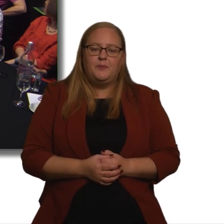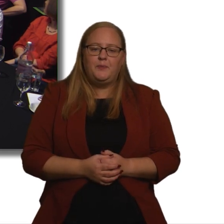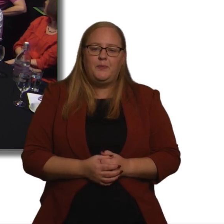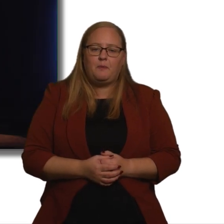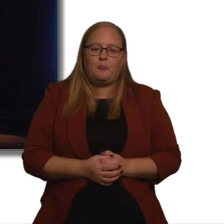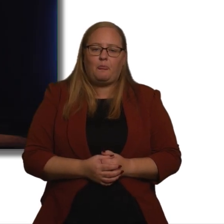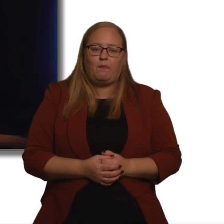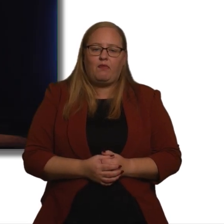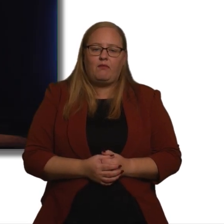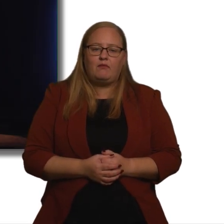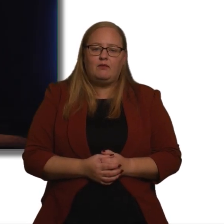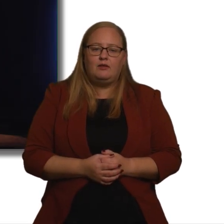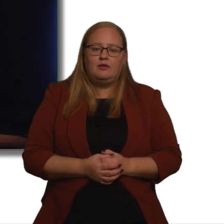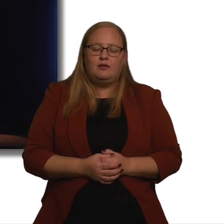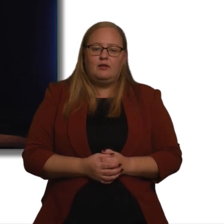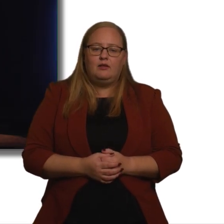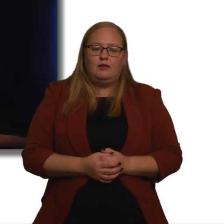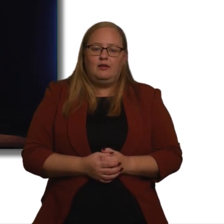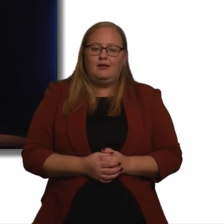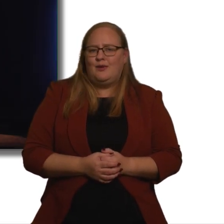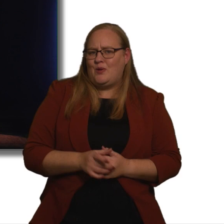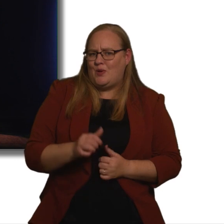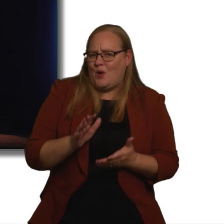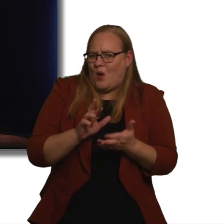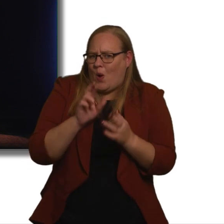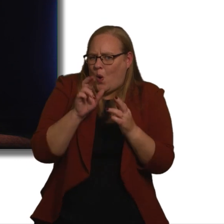you want to read it out? Is it a good one?